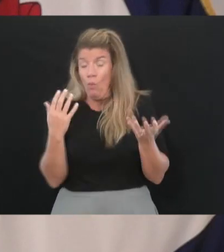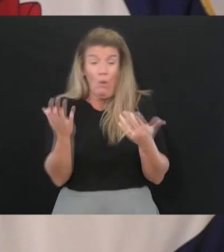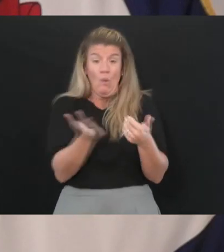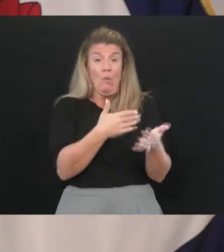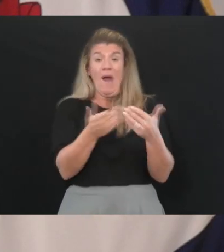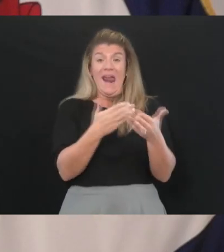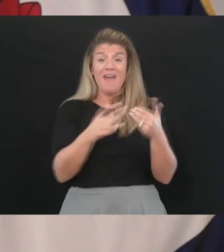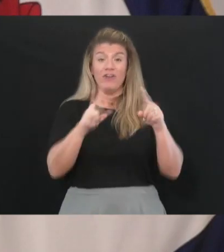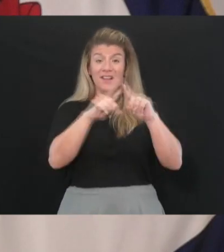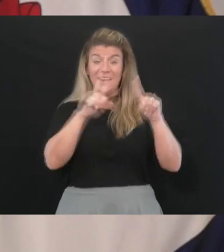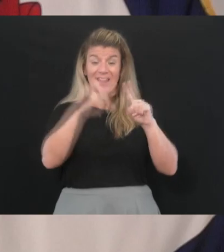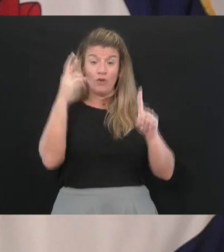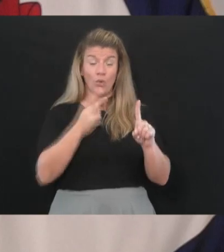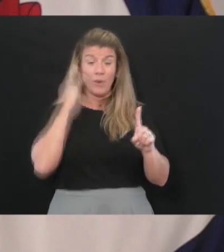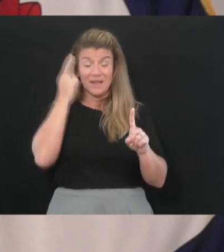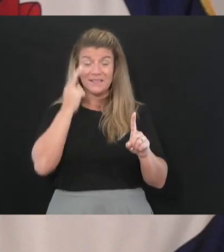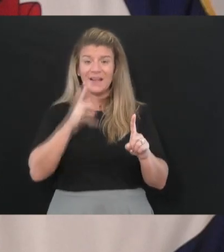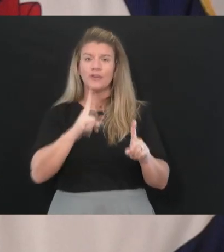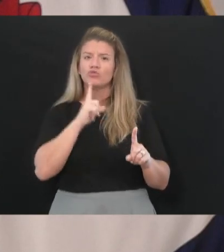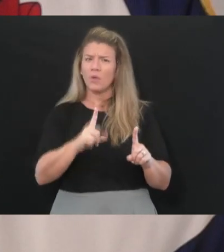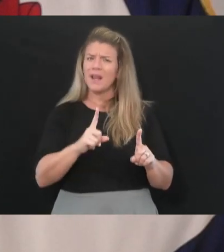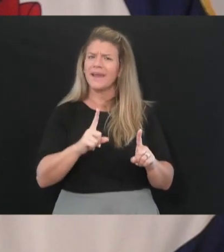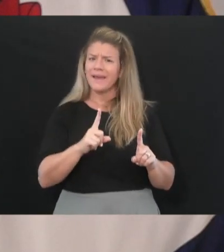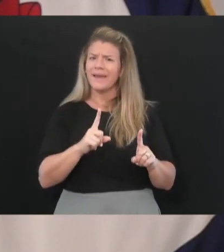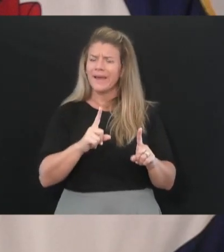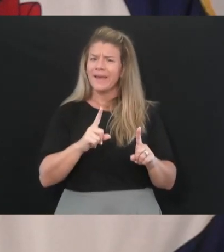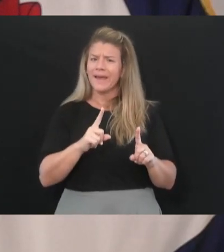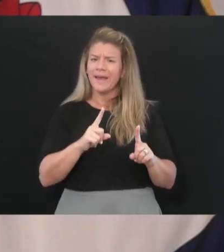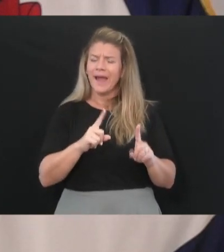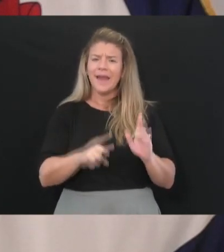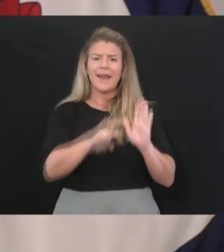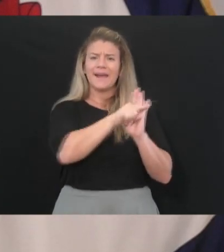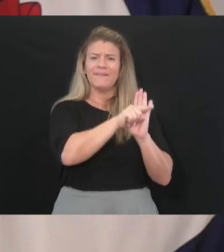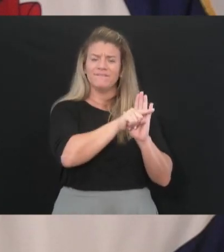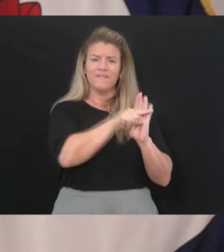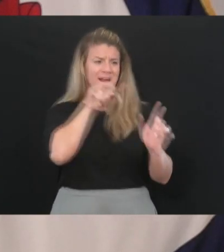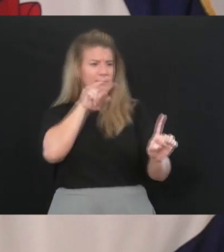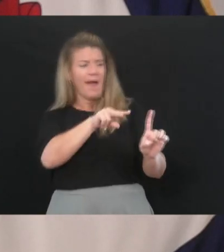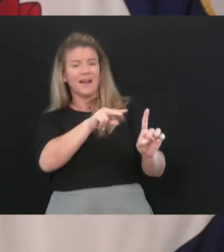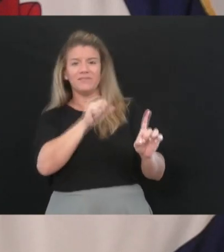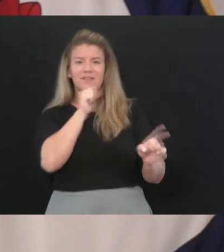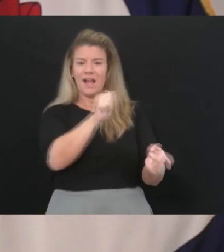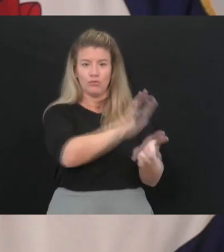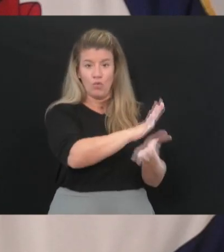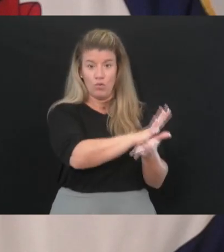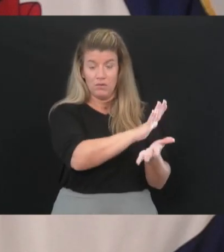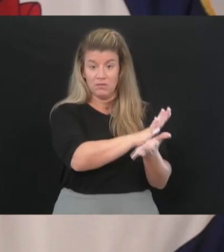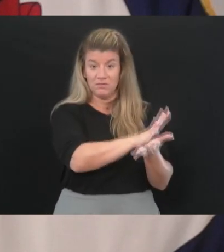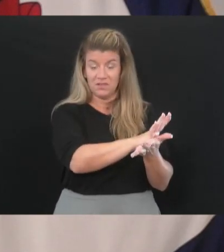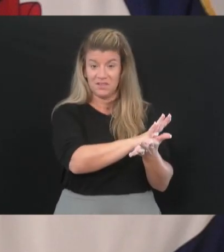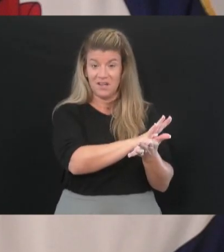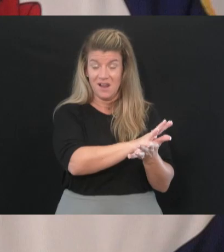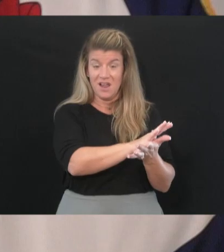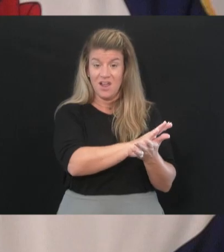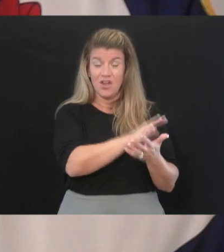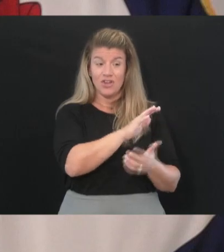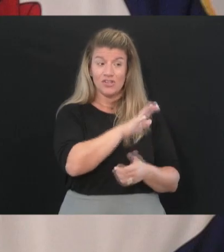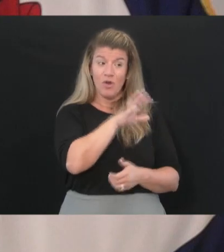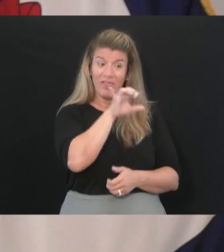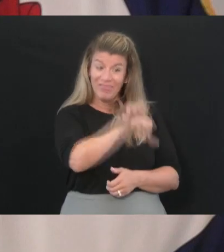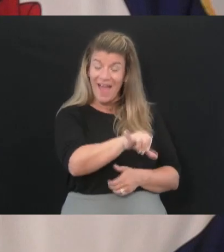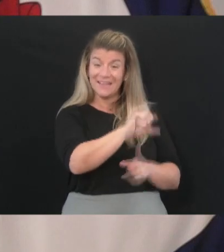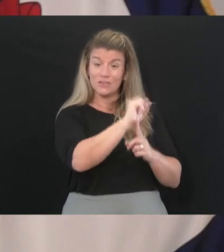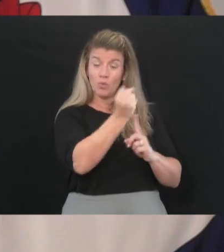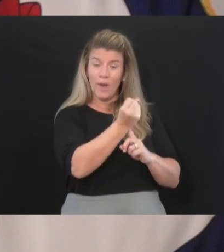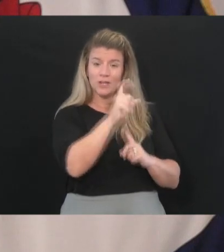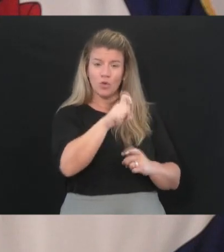be, there's really a downside by our kids not being in school. From that standpoint, that's where we got to weigh more,